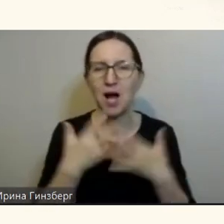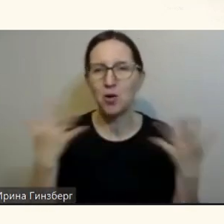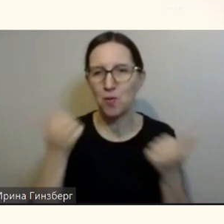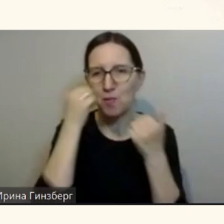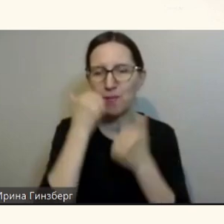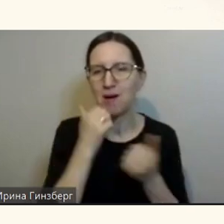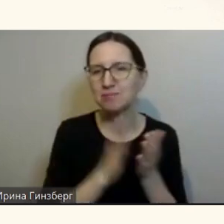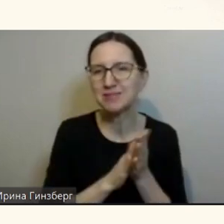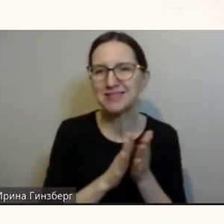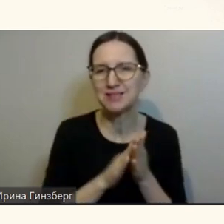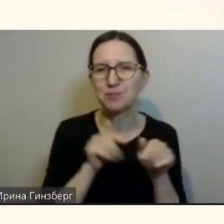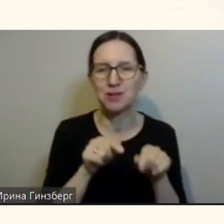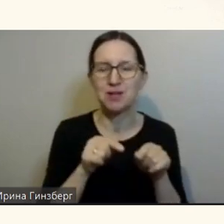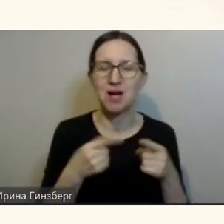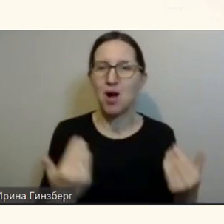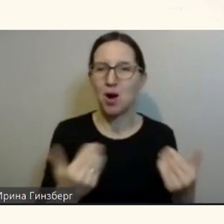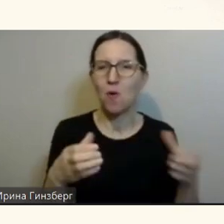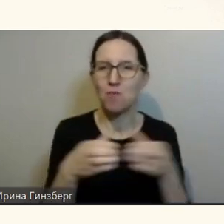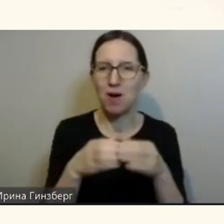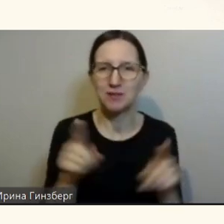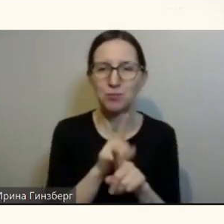Okay. Yep.